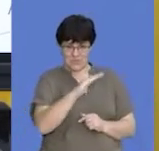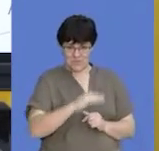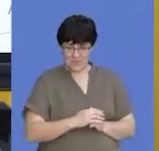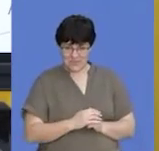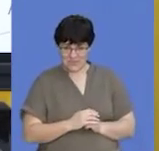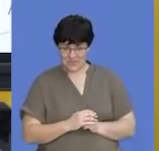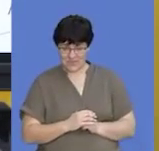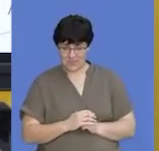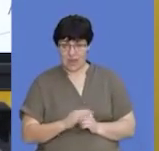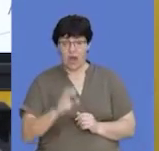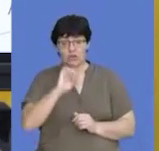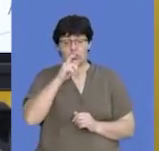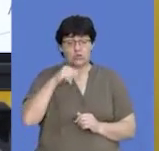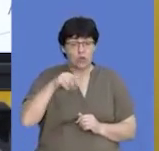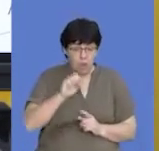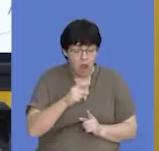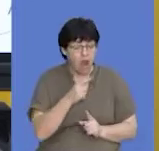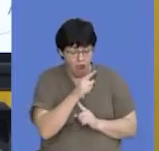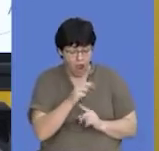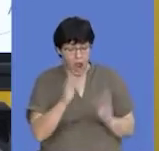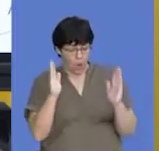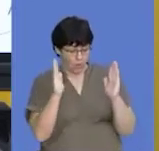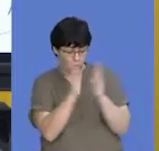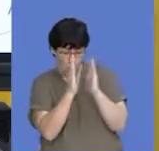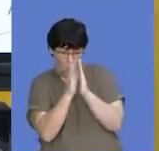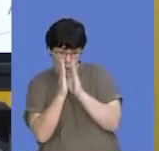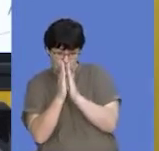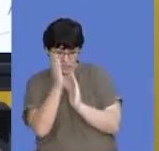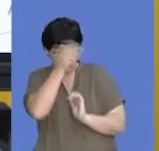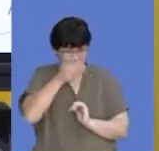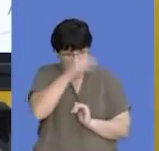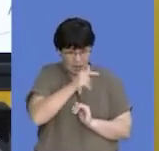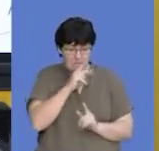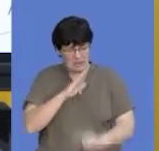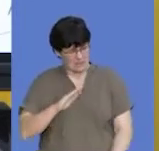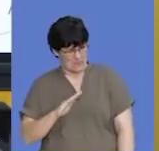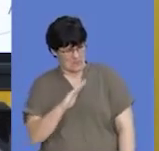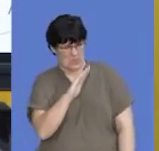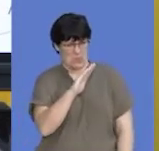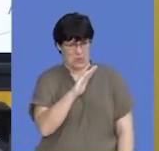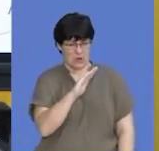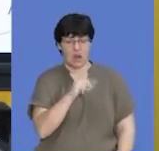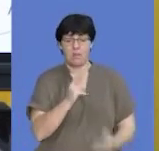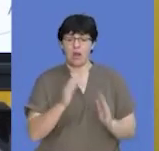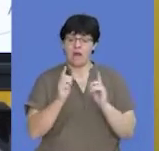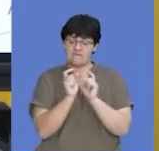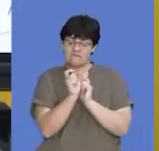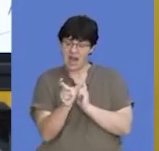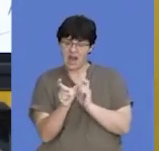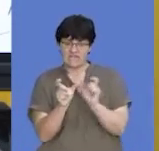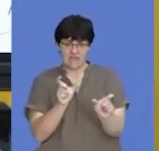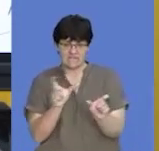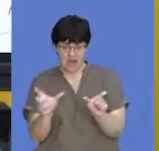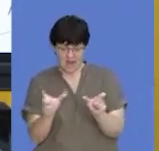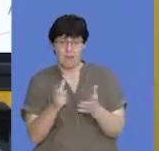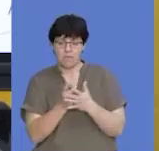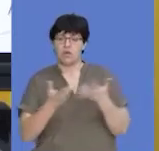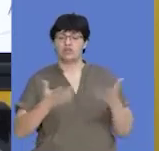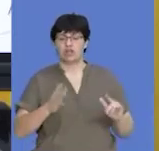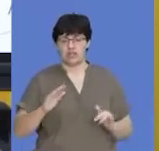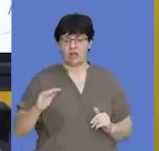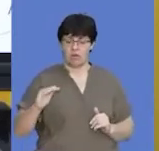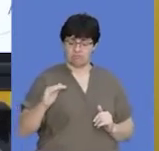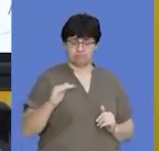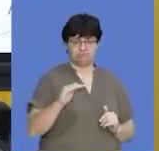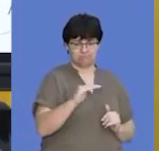The closer those lines are together, the steeper the slope. The more far apart they are, the more gentle, or